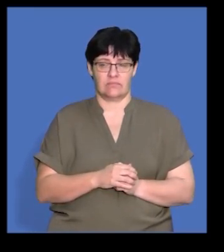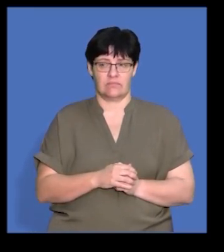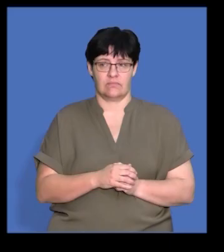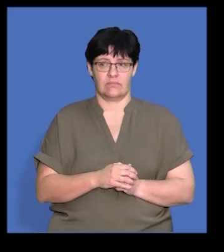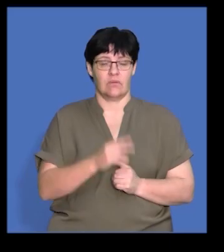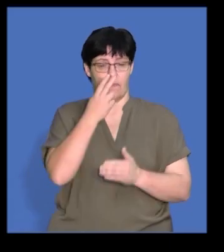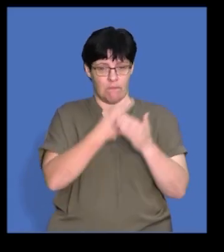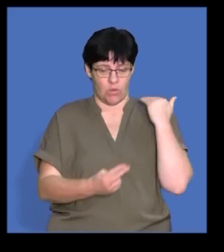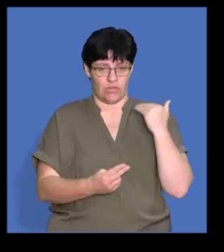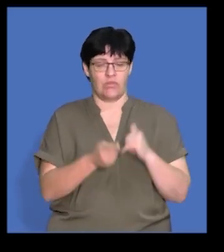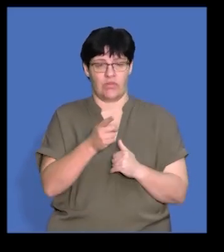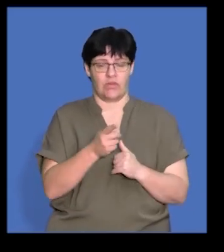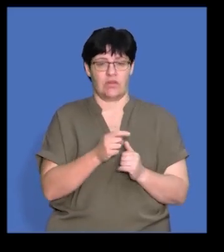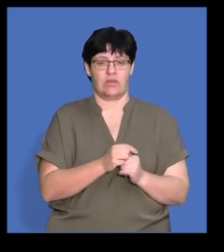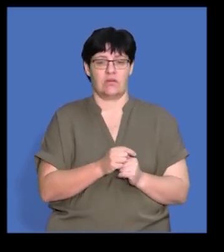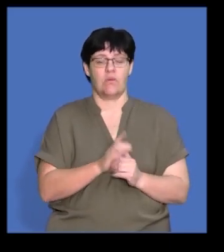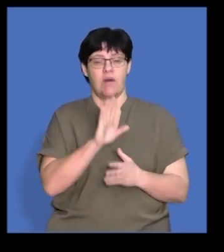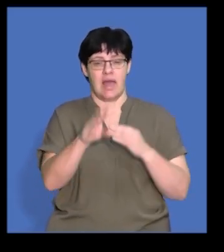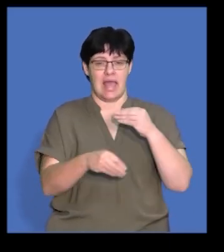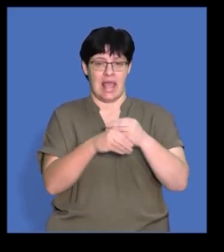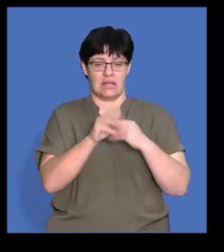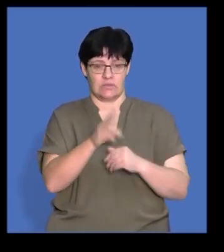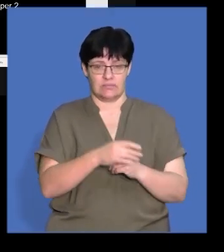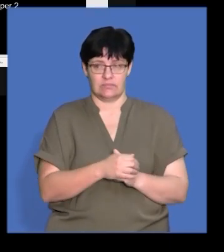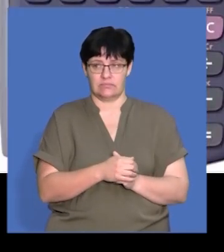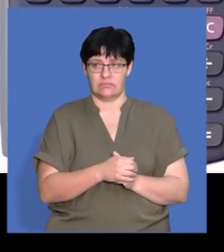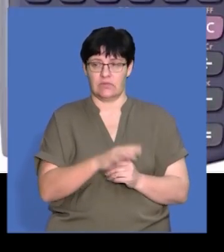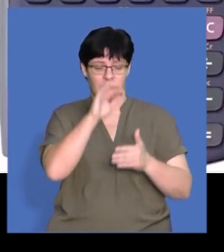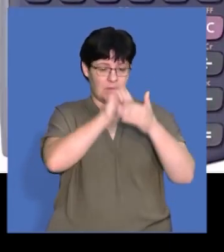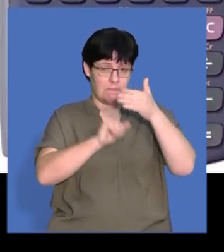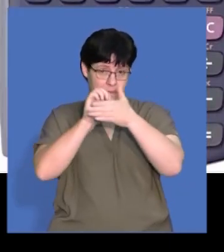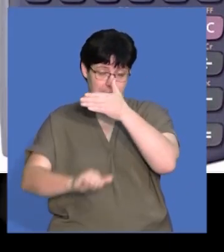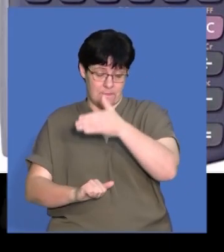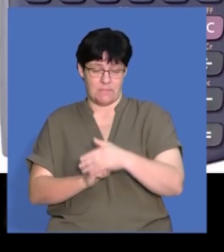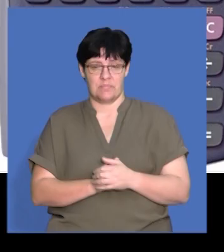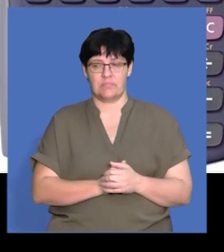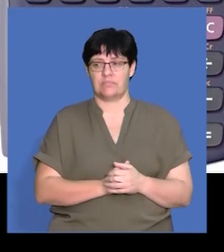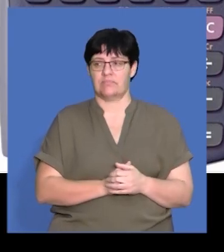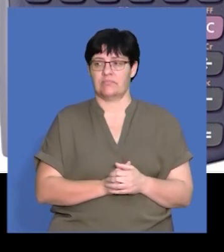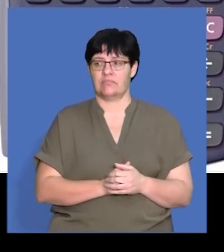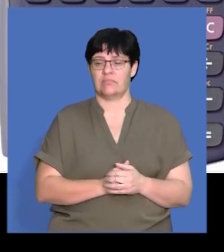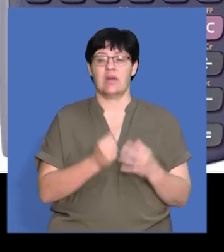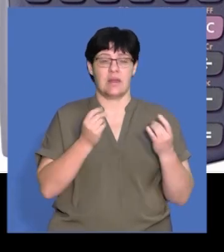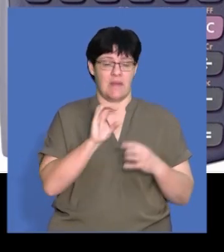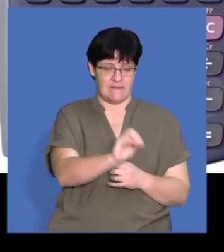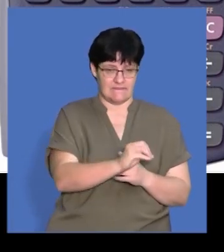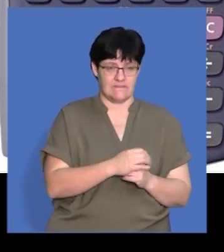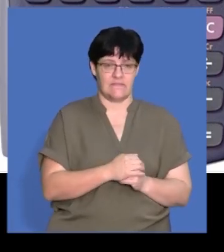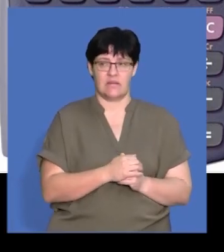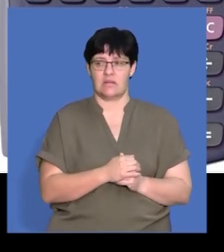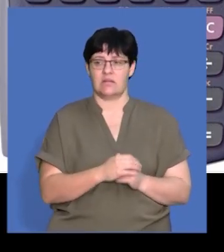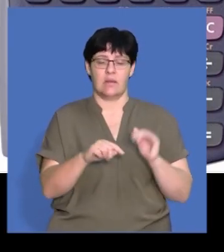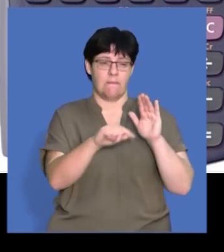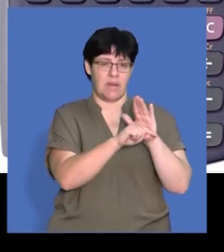So both of those I'm going to add, well, I'm going to minus them. So I've got that number there. I'm going